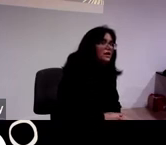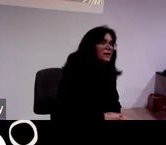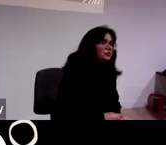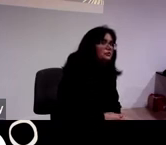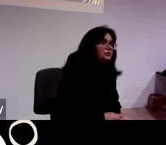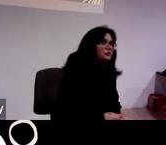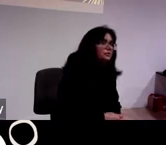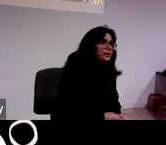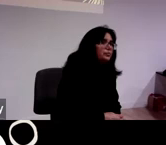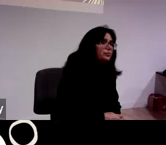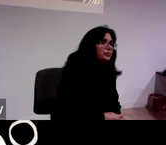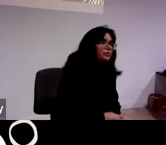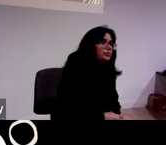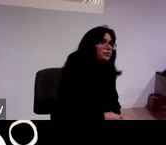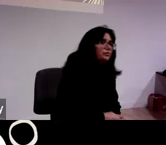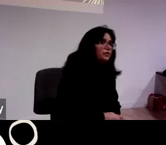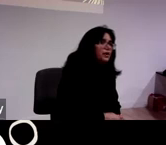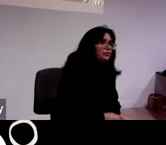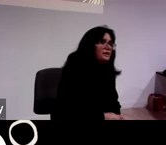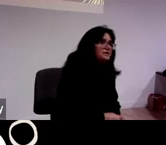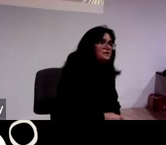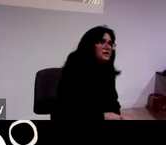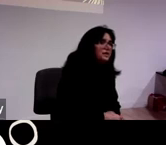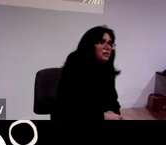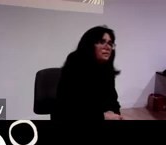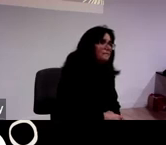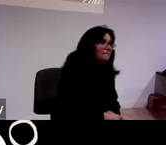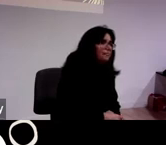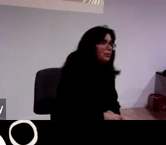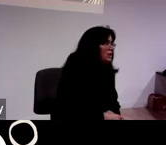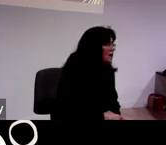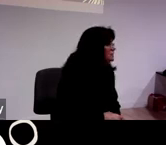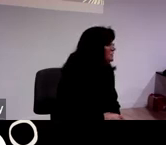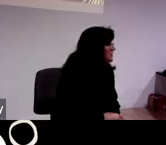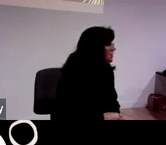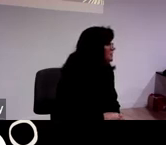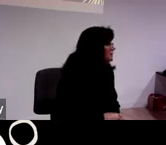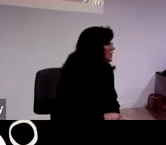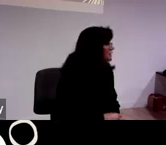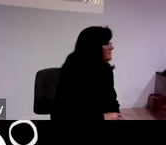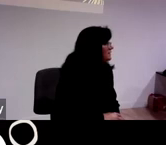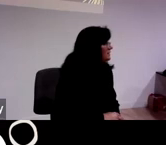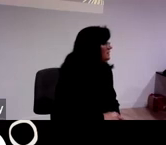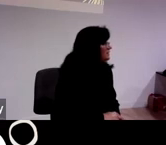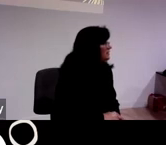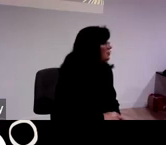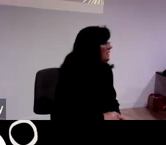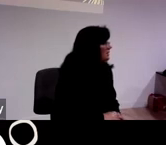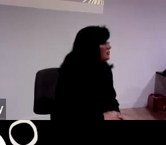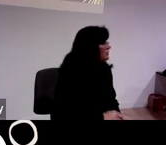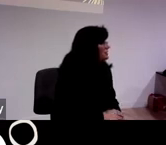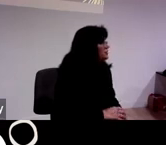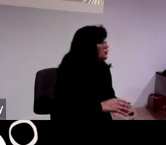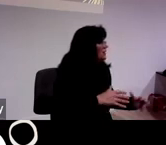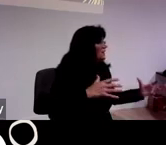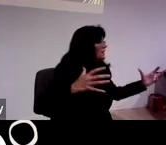the Aboriginal people around Sydney Harbour were absolutely horrified when